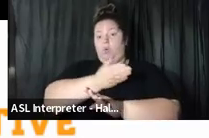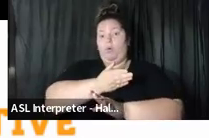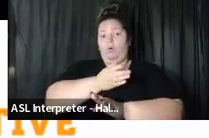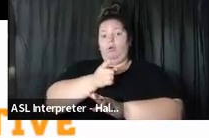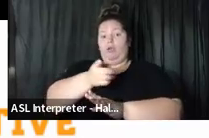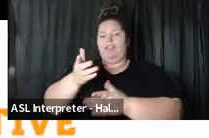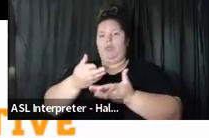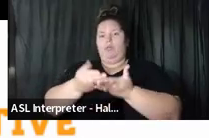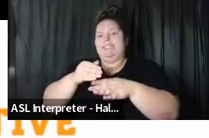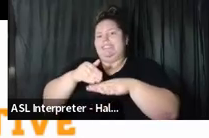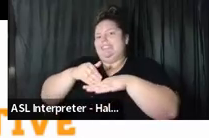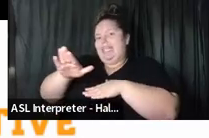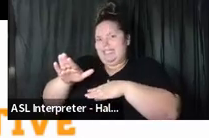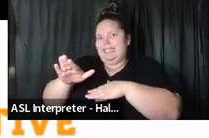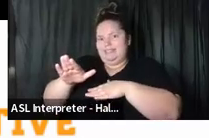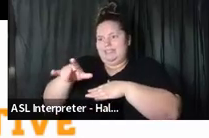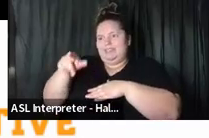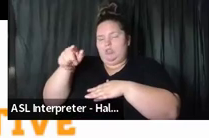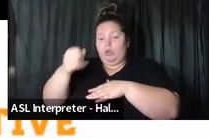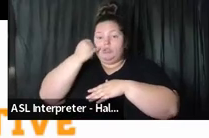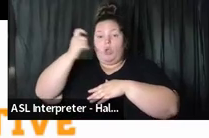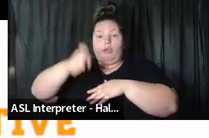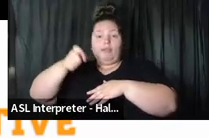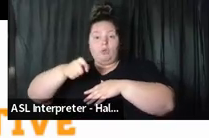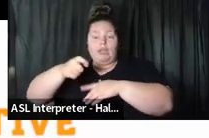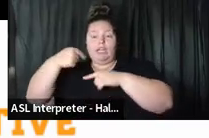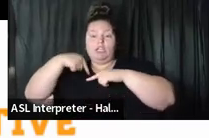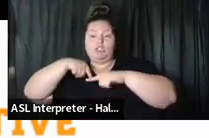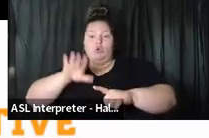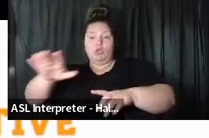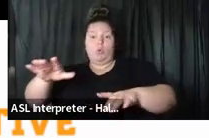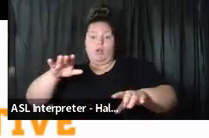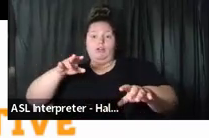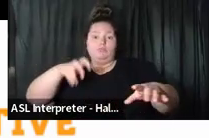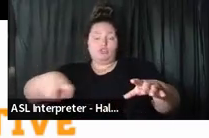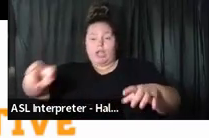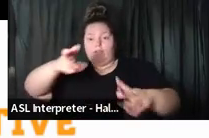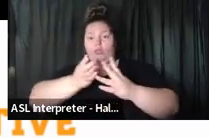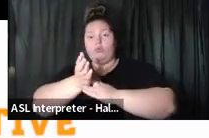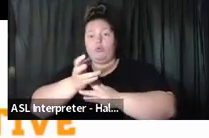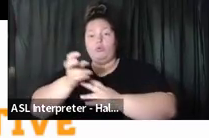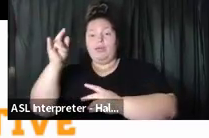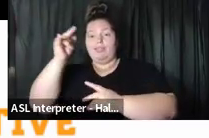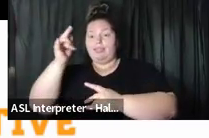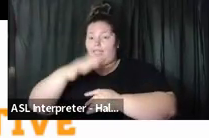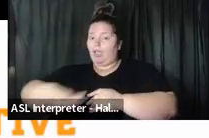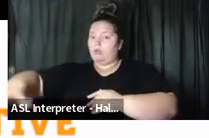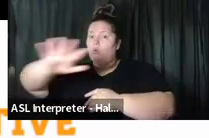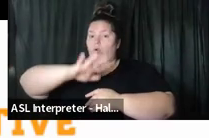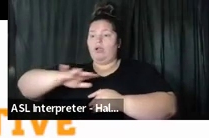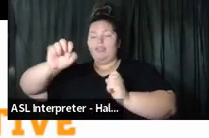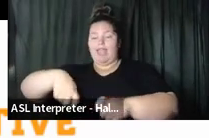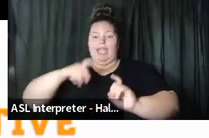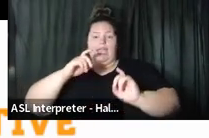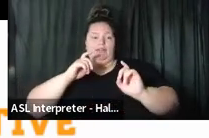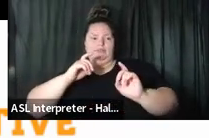you. So if you need it before you travel throughout the airport to help you with mobility, you can have them deliver it to your home before,